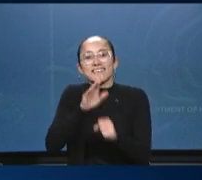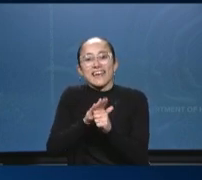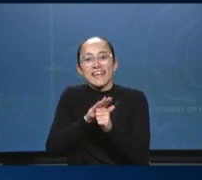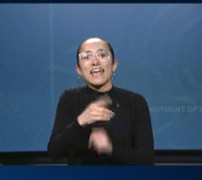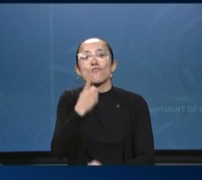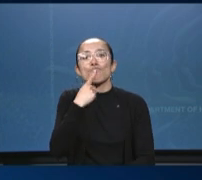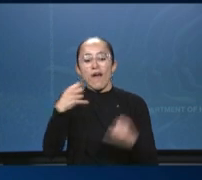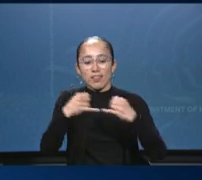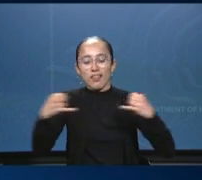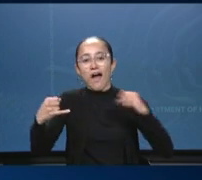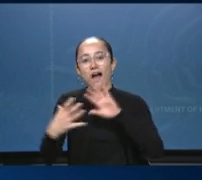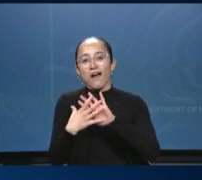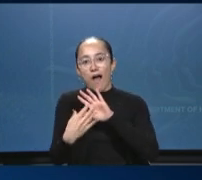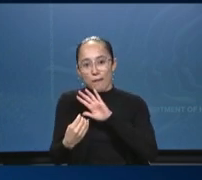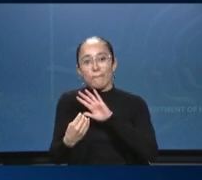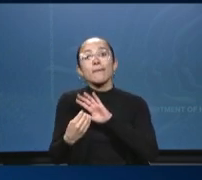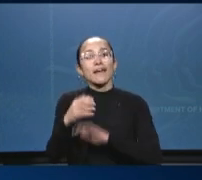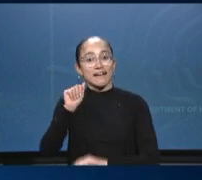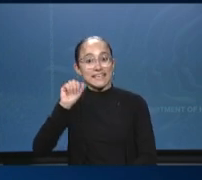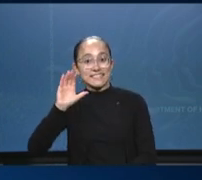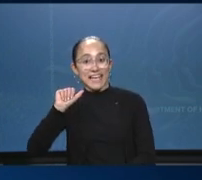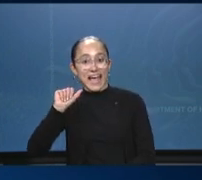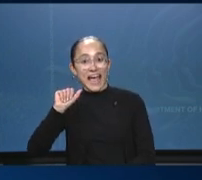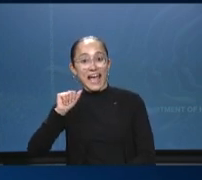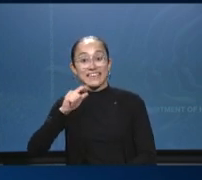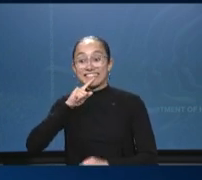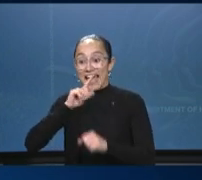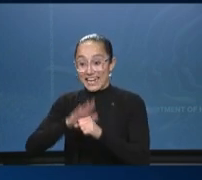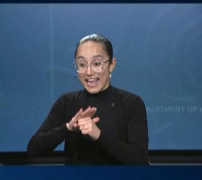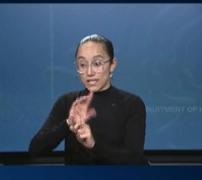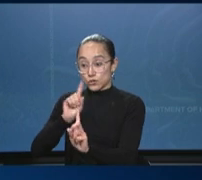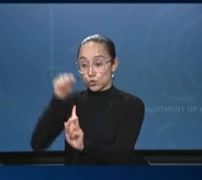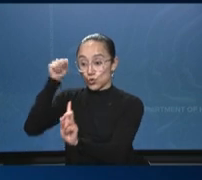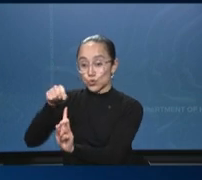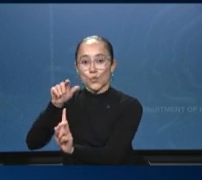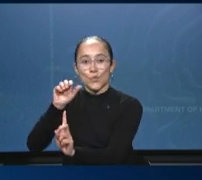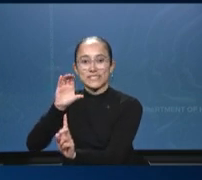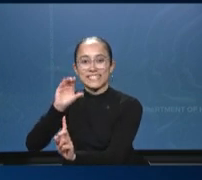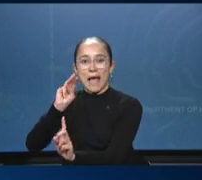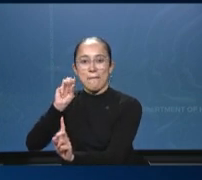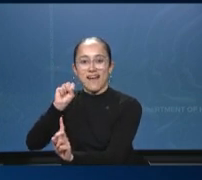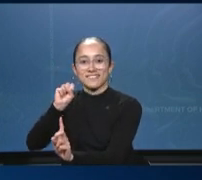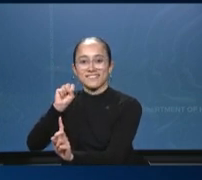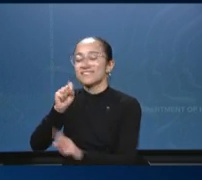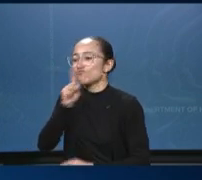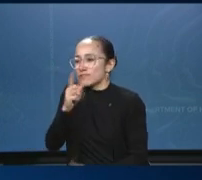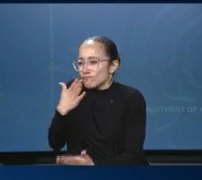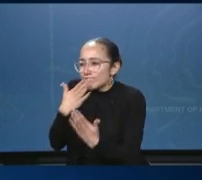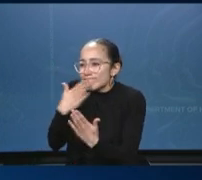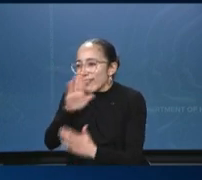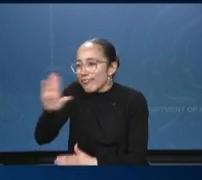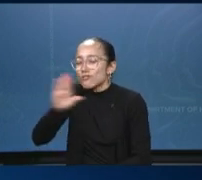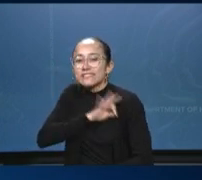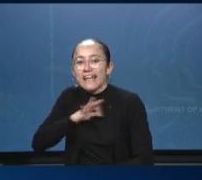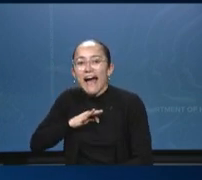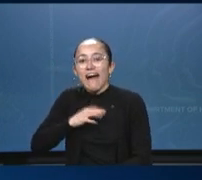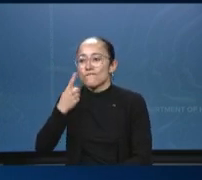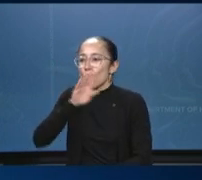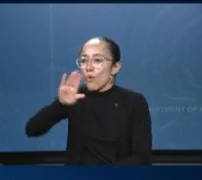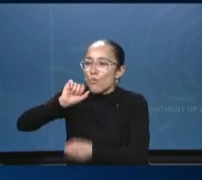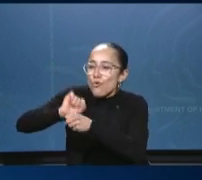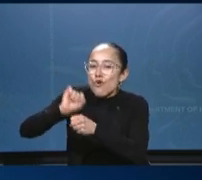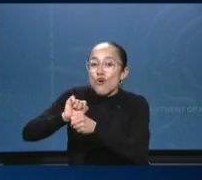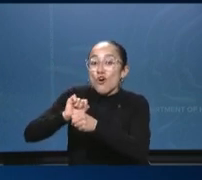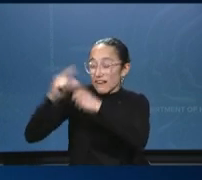redlined copy of the ACA to CMS and to thank CMS staff for the work that they have done and will